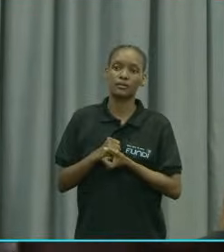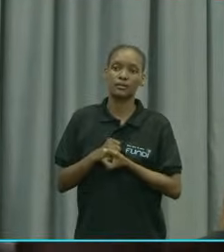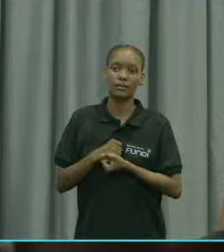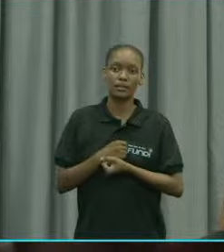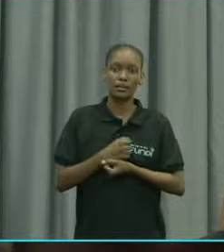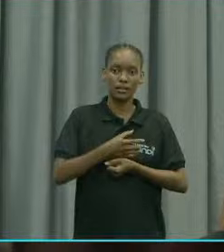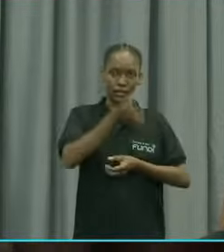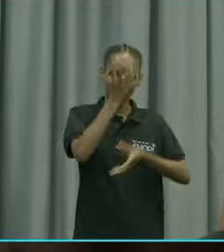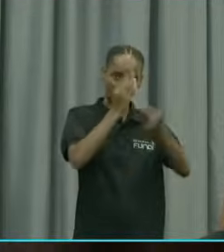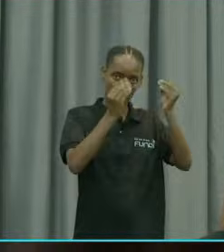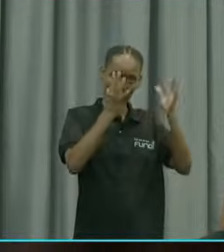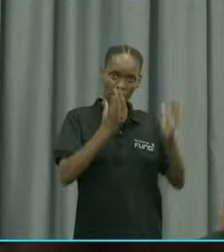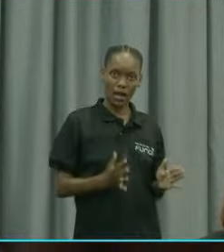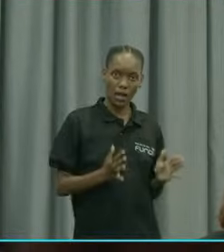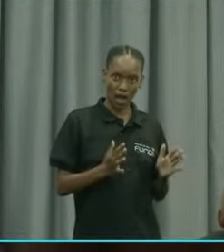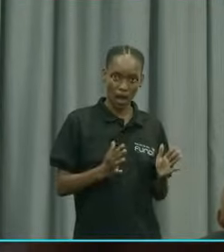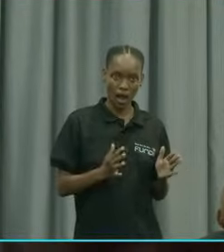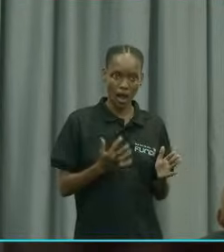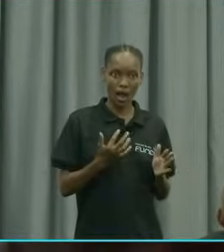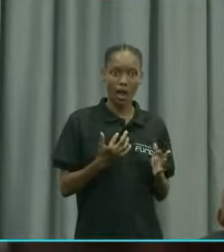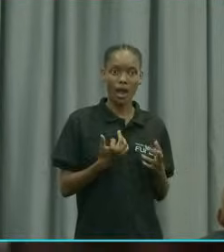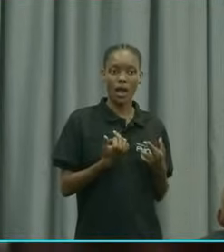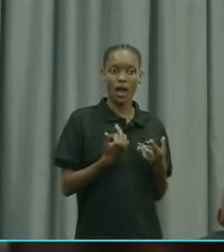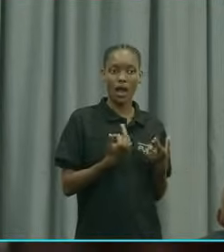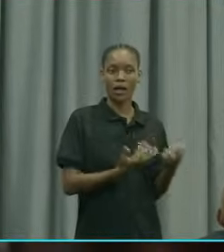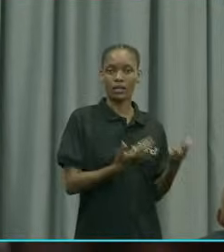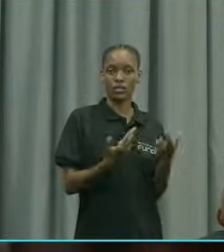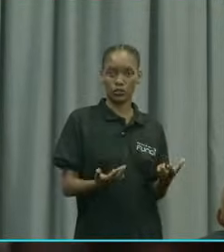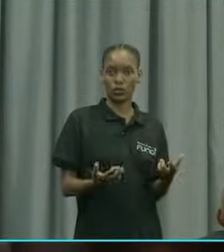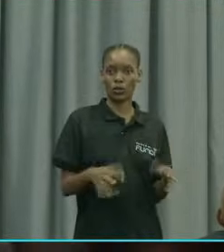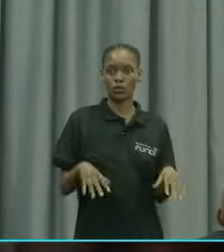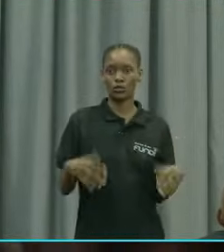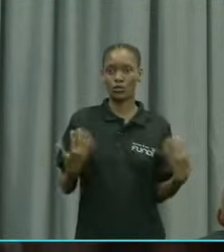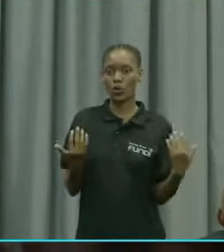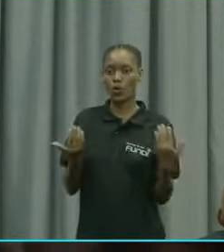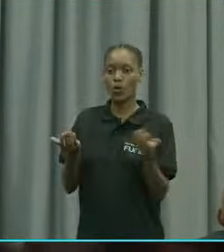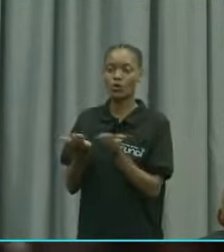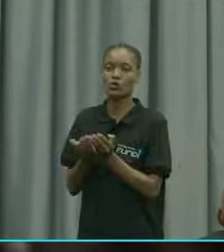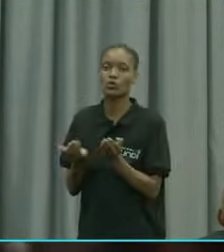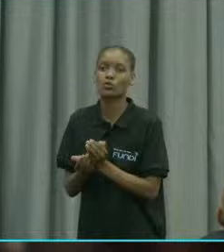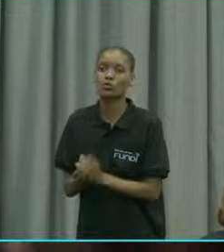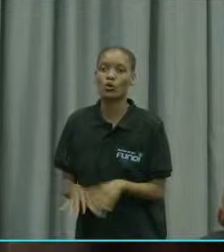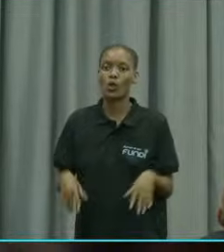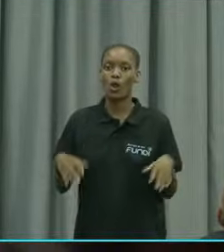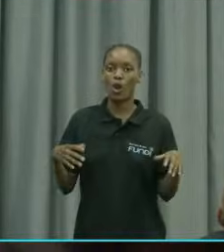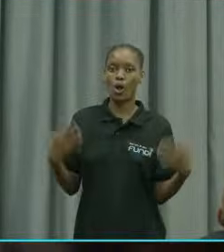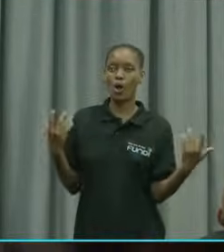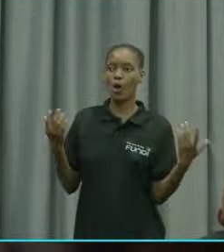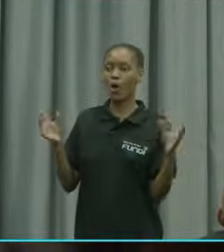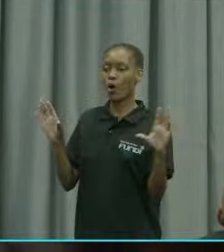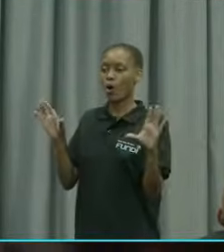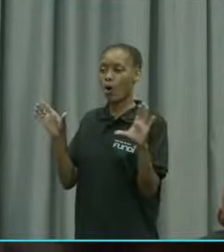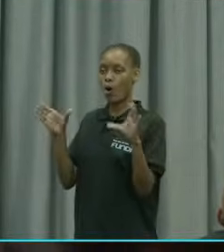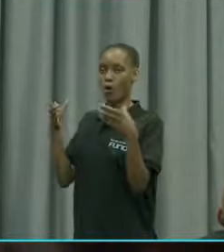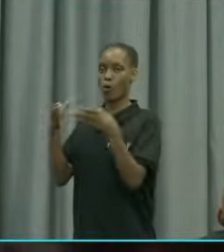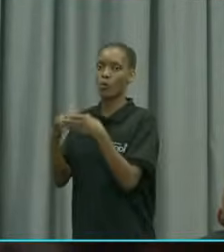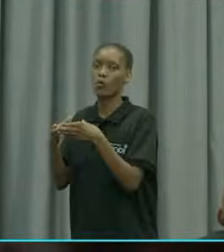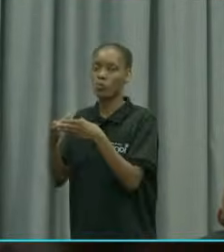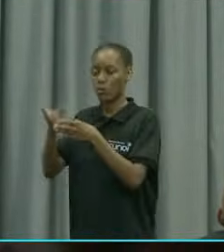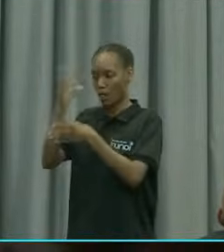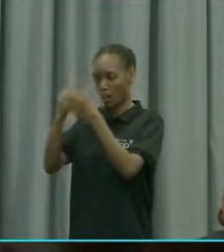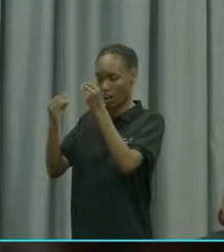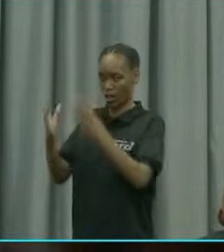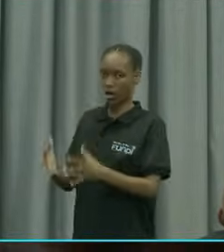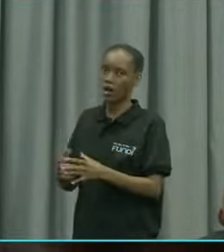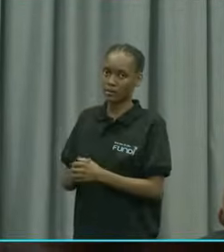learner instead of resourcing a school or resourcing a group of learners, so that